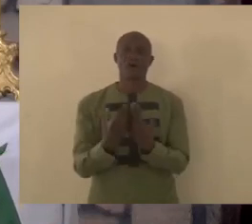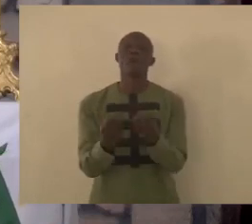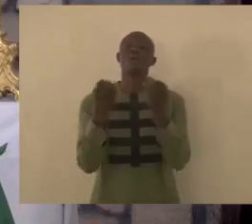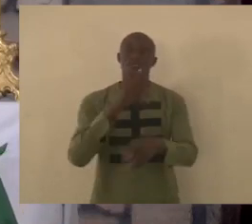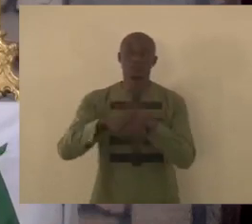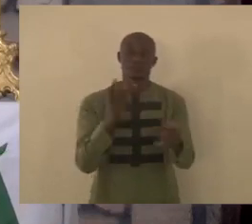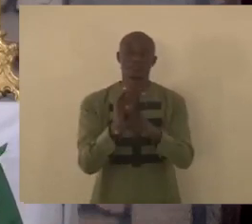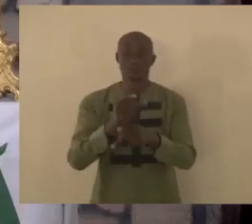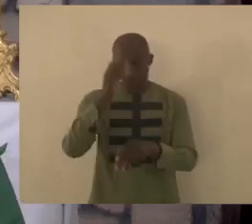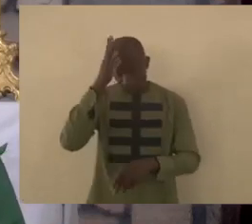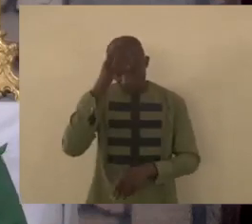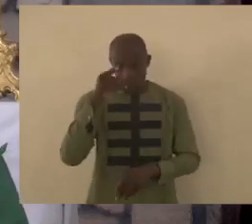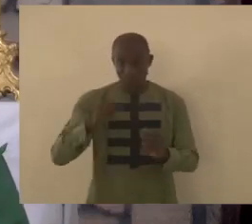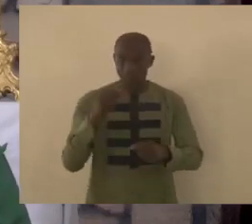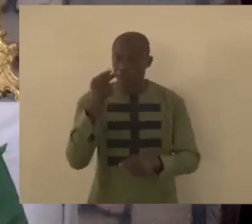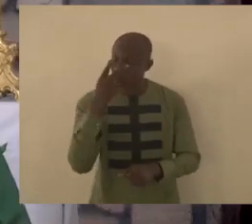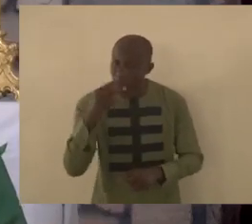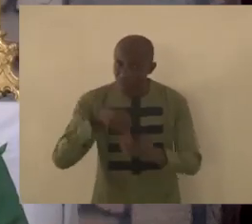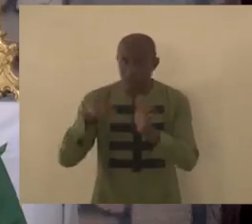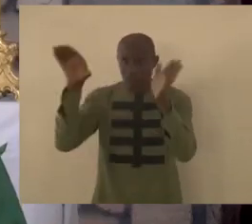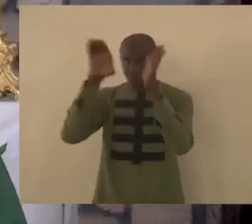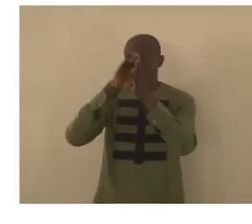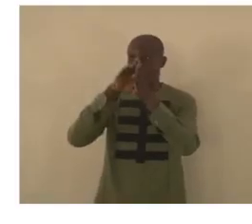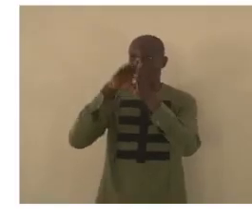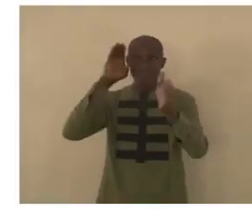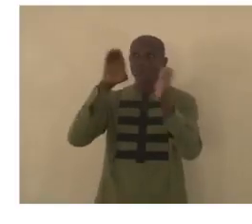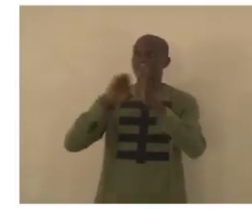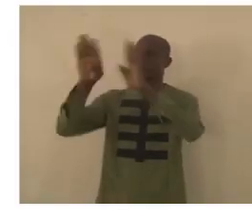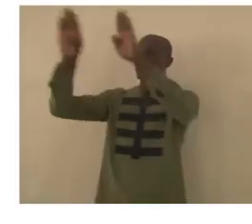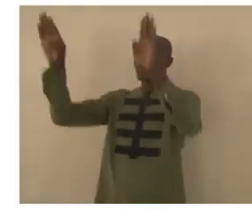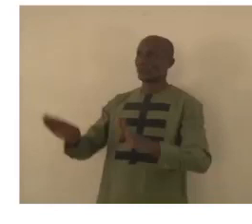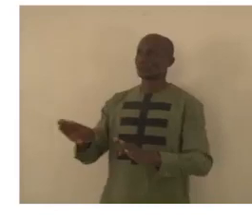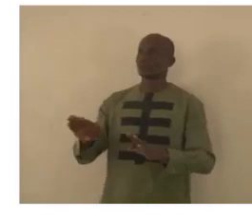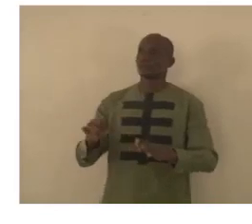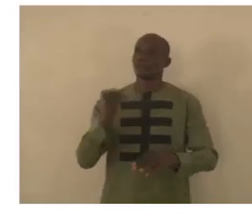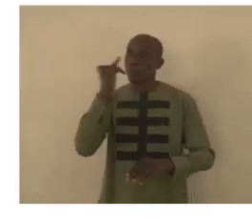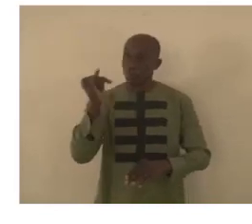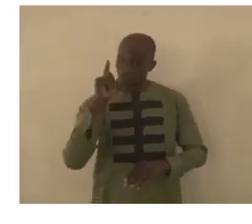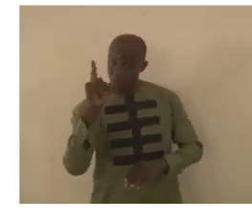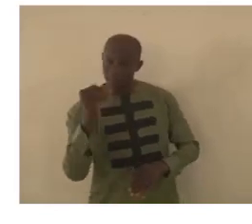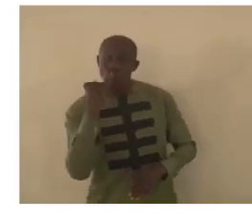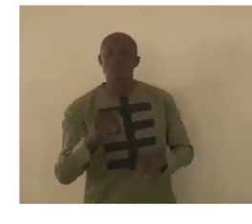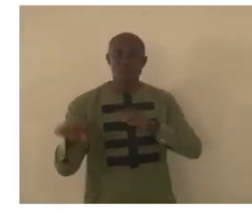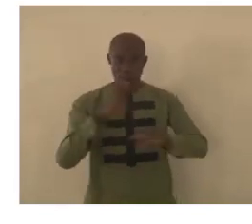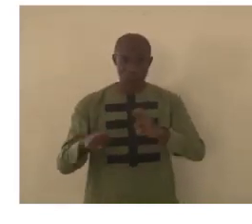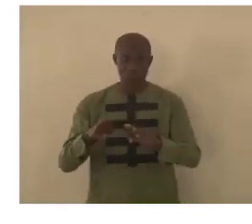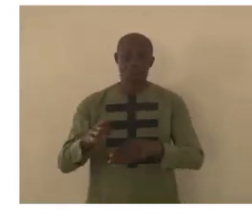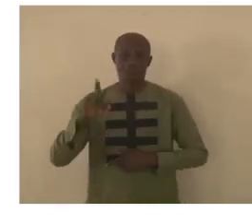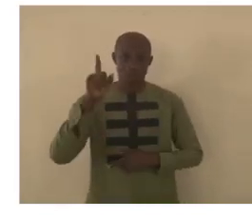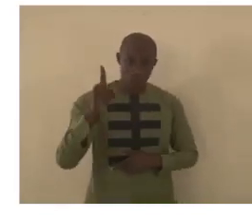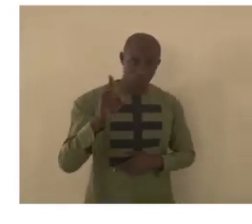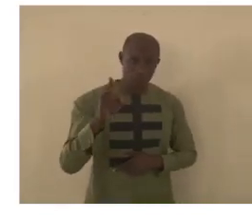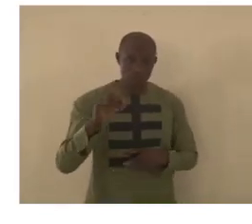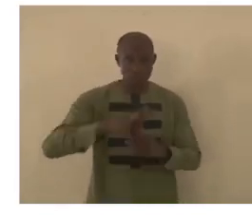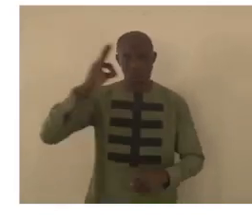How many kinds of fathers can you see in that picture? One is a biological father. And the other is